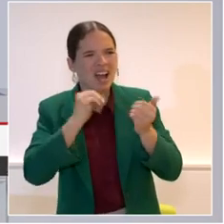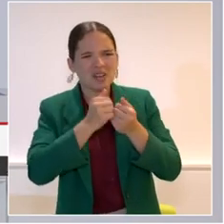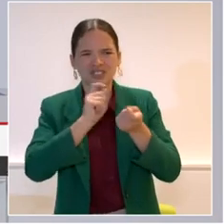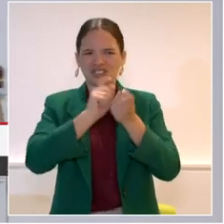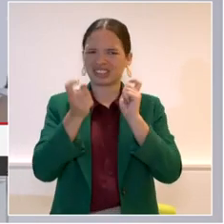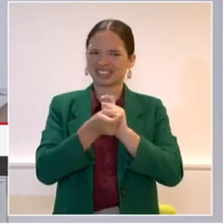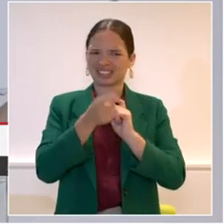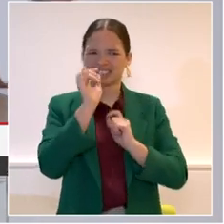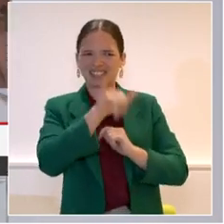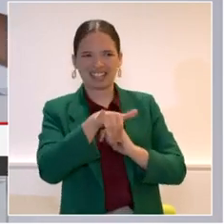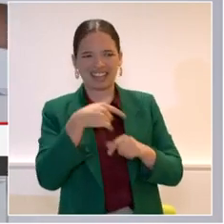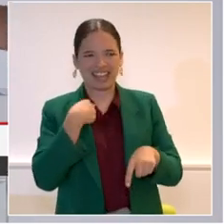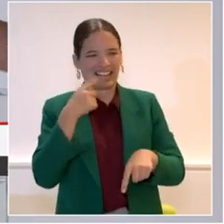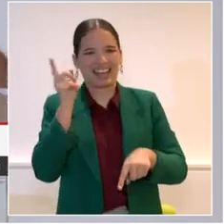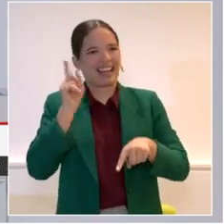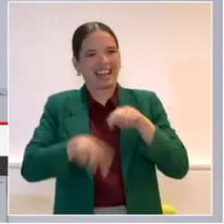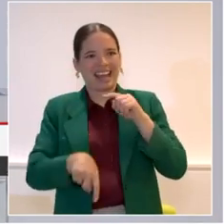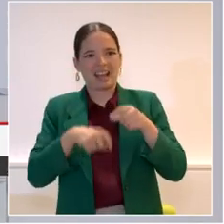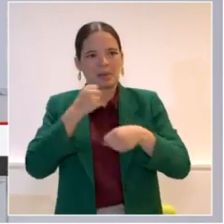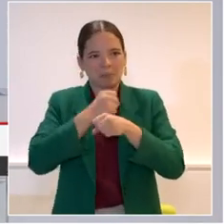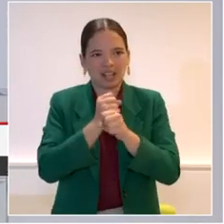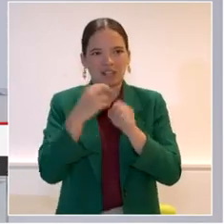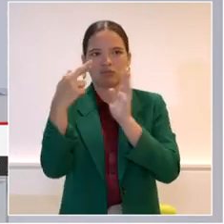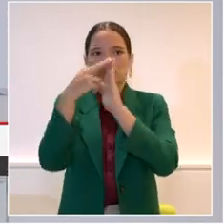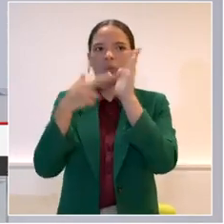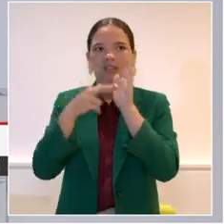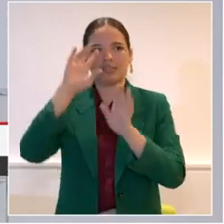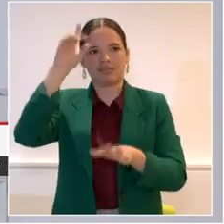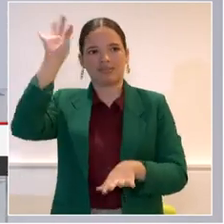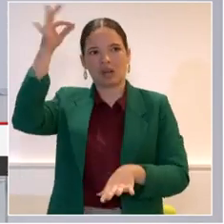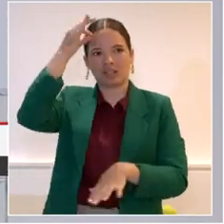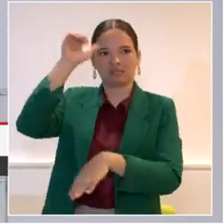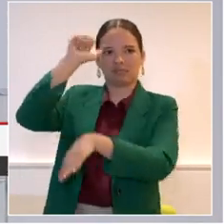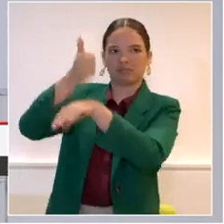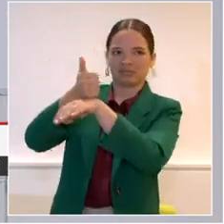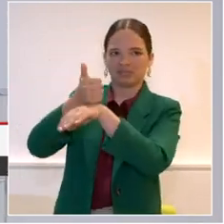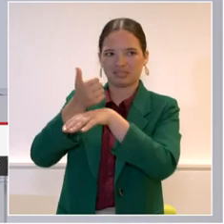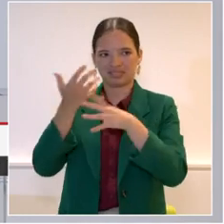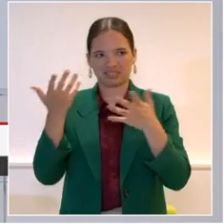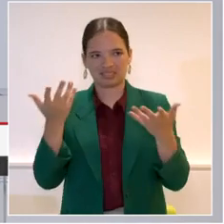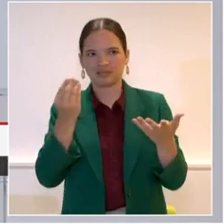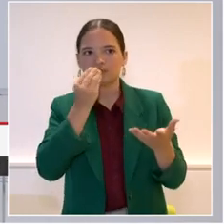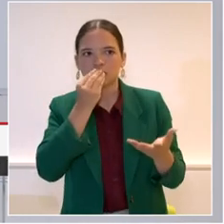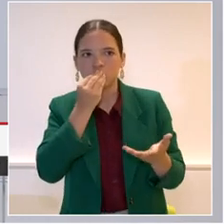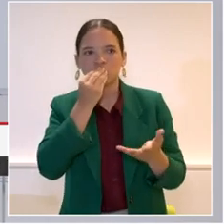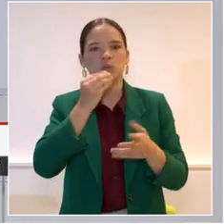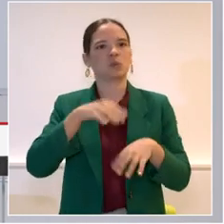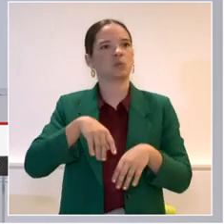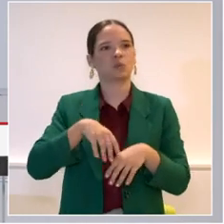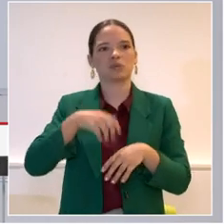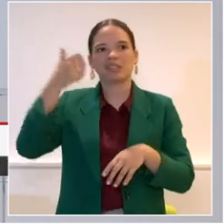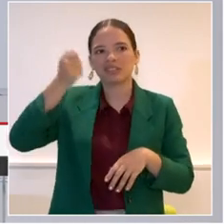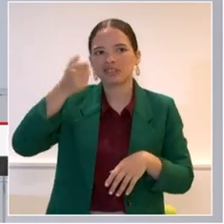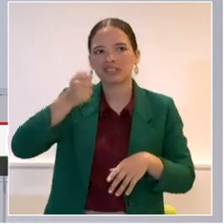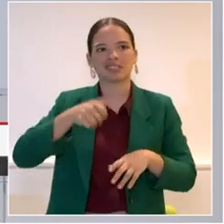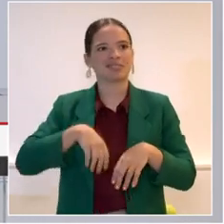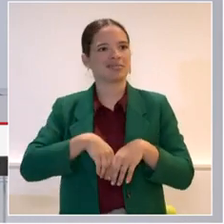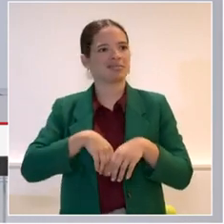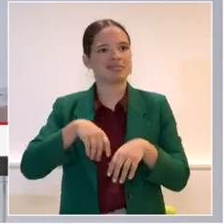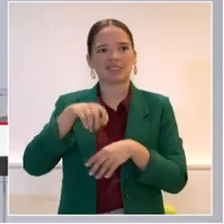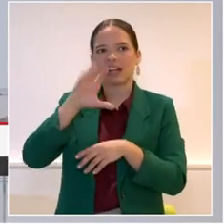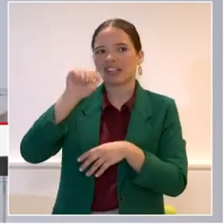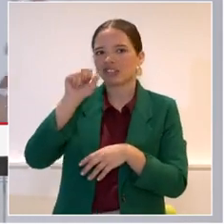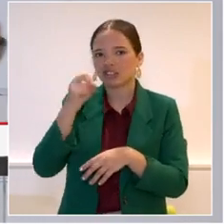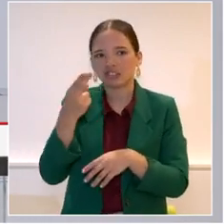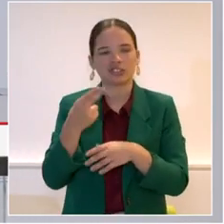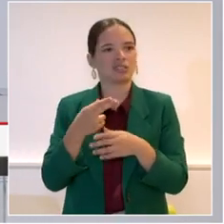make they're like a whole intersection of food assistance, cash assistance, medical assistance, subsidized childcare, subsidized